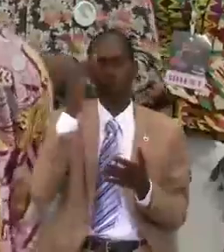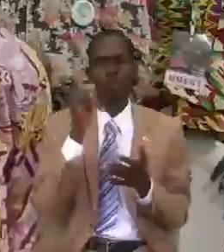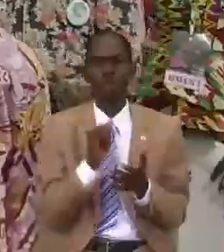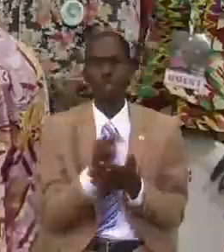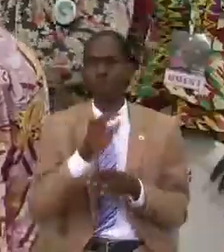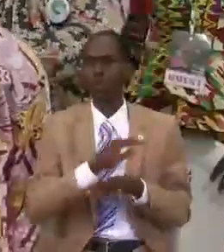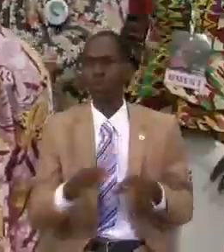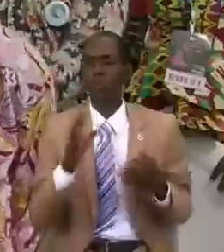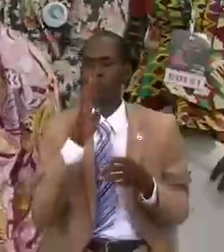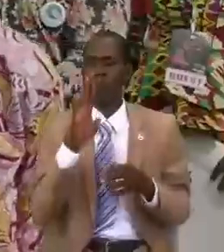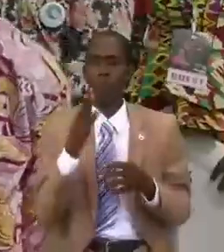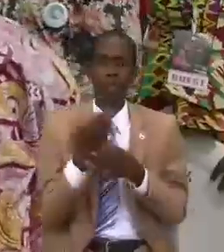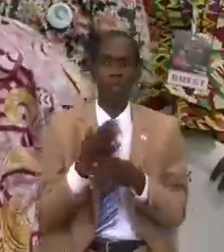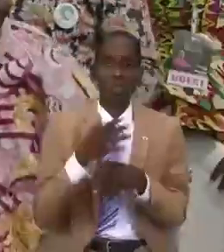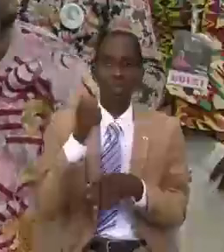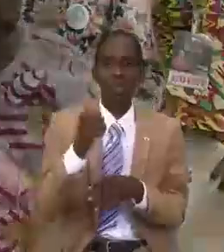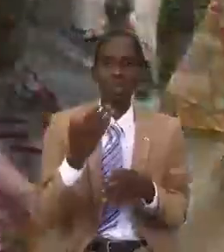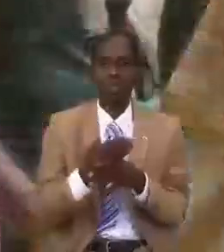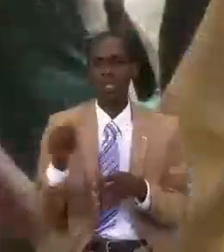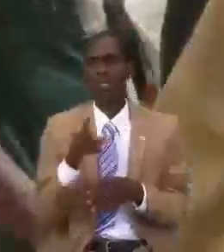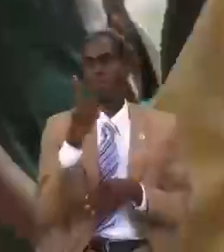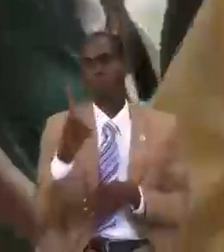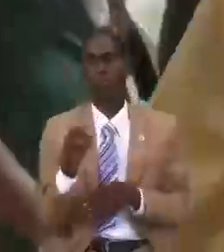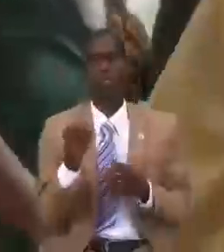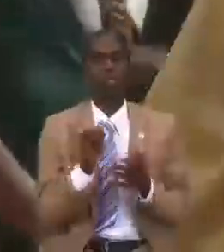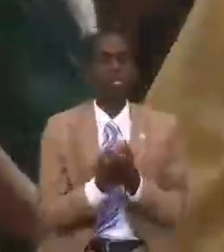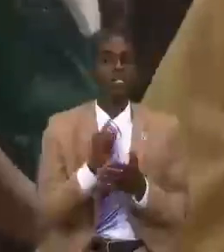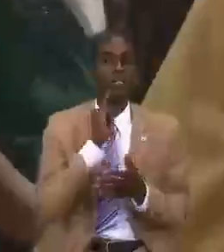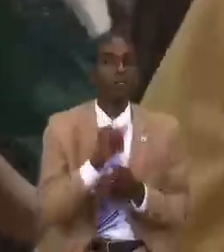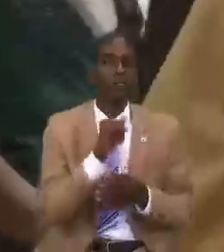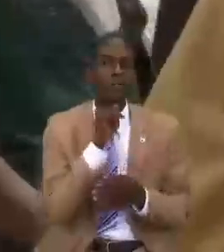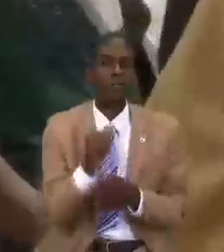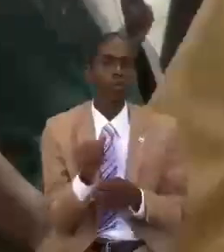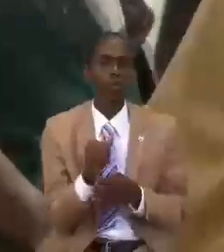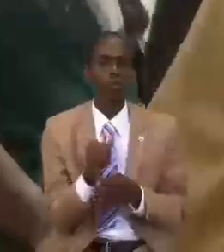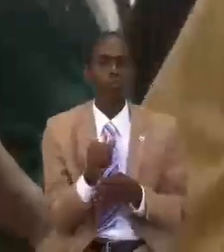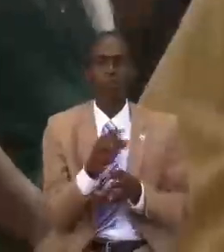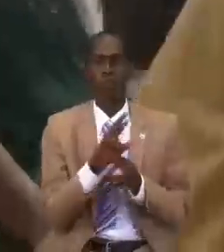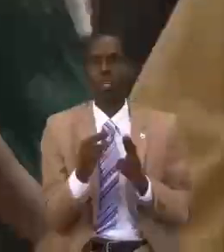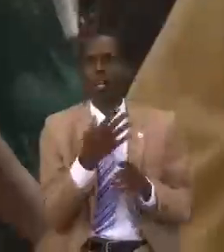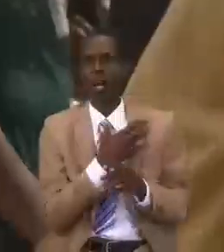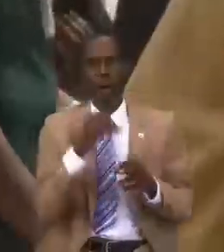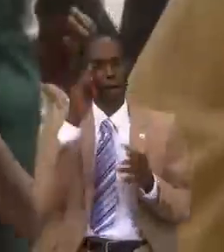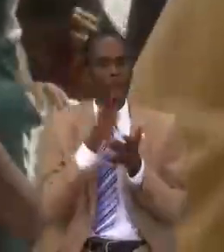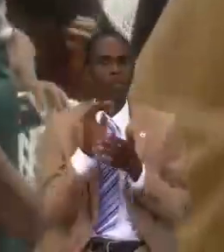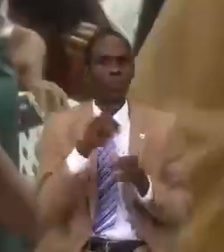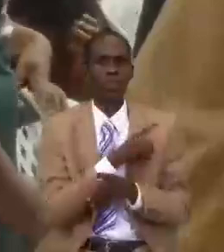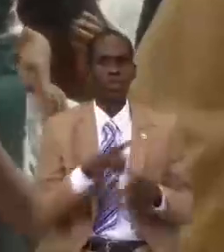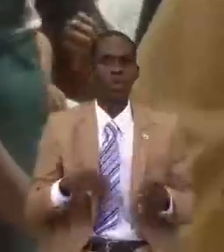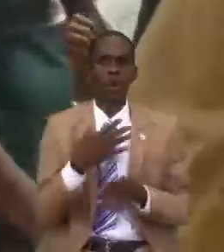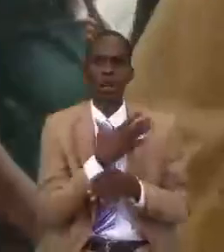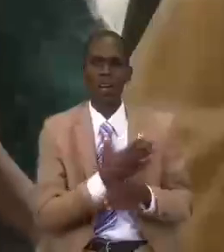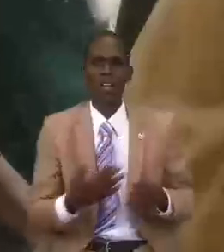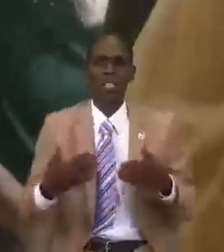from repenting and believing in the Lord and having a no-soul salvation, a